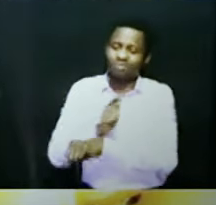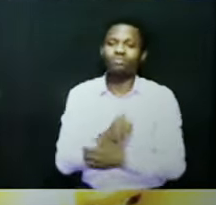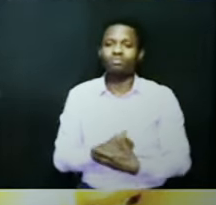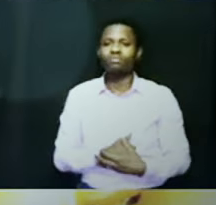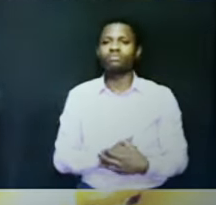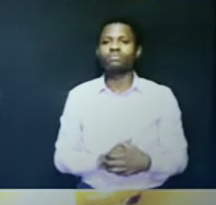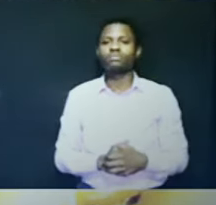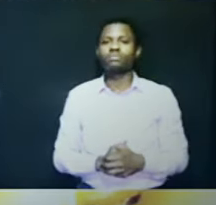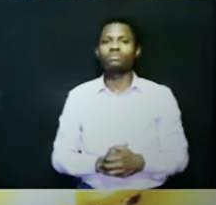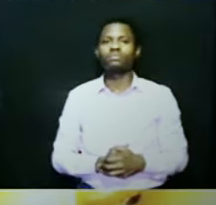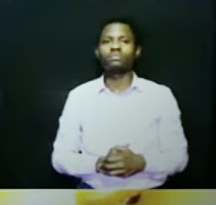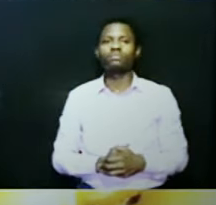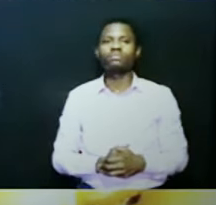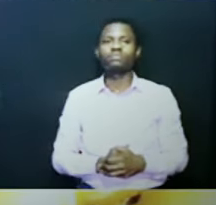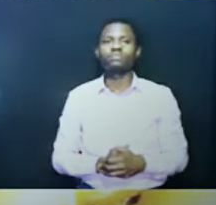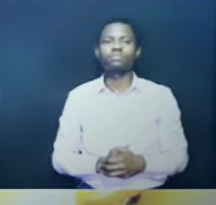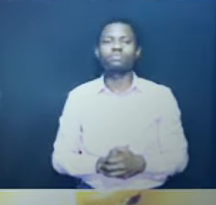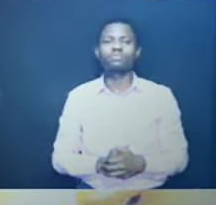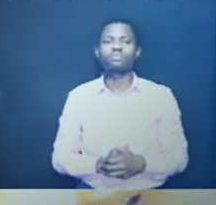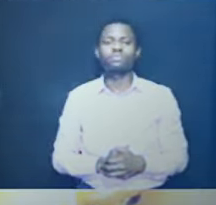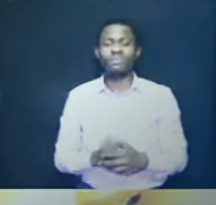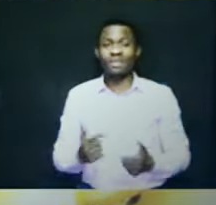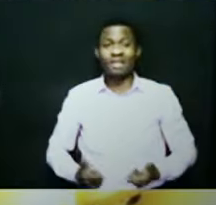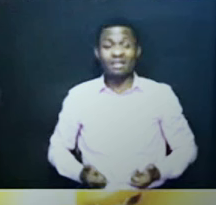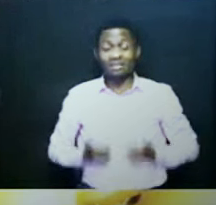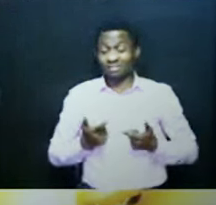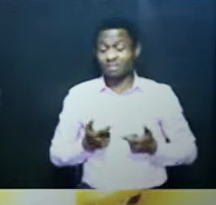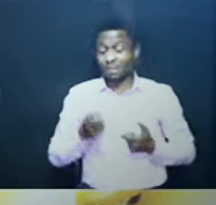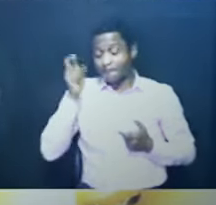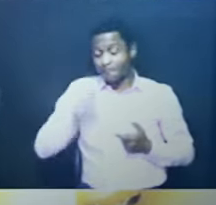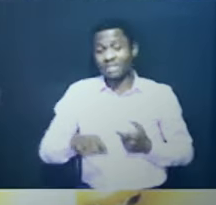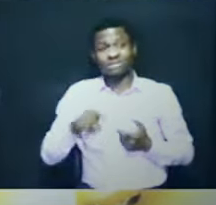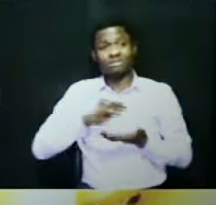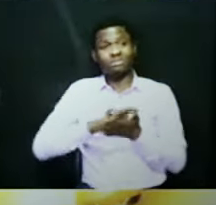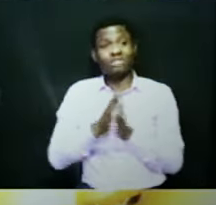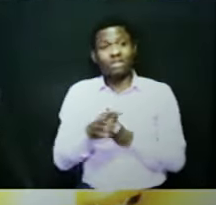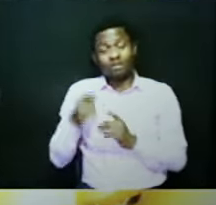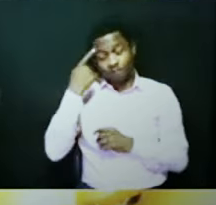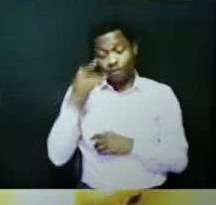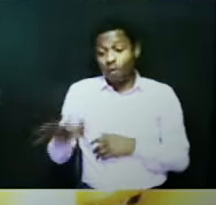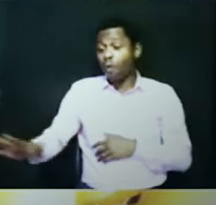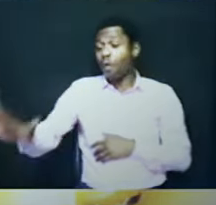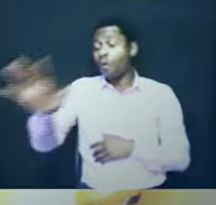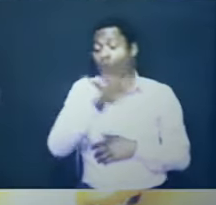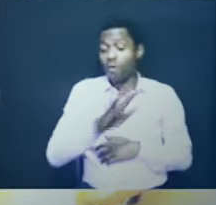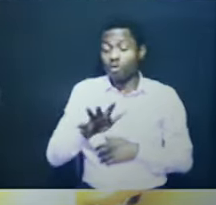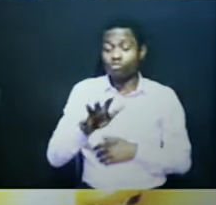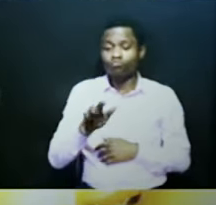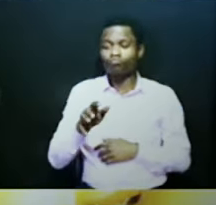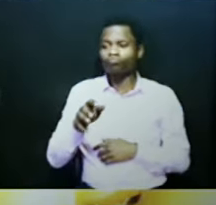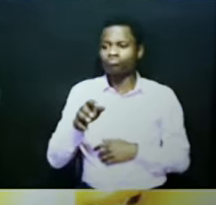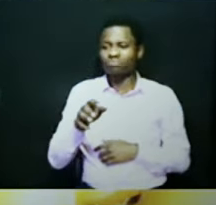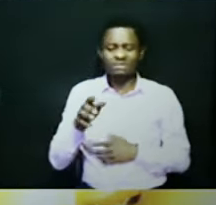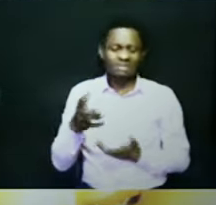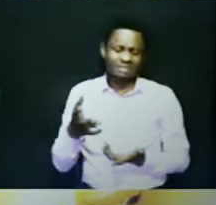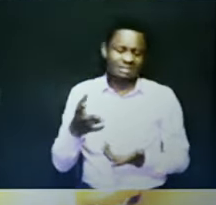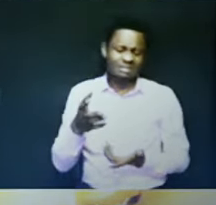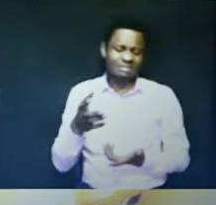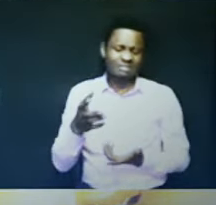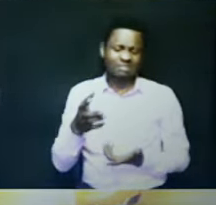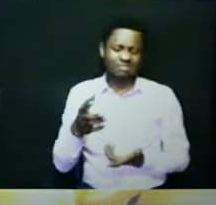man. Living should mean to all of us fruitful labor, not just Radio